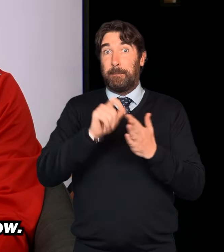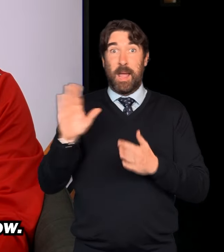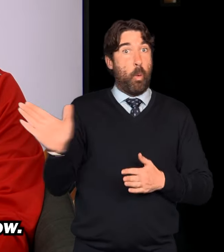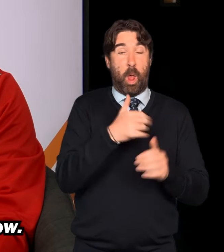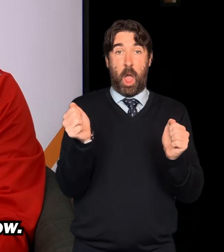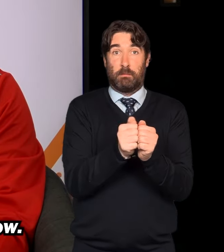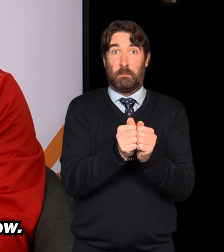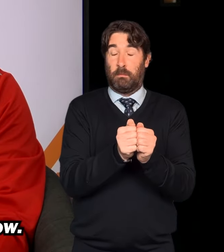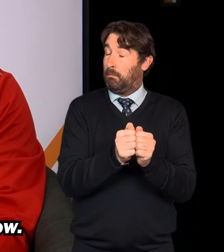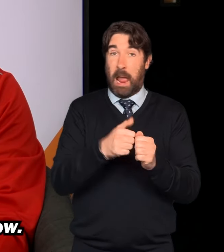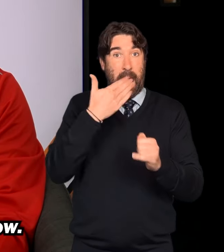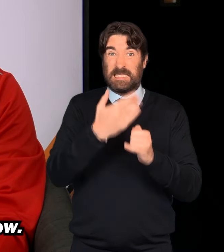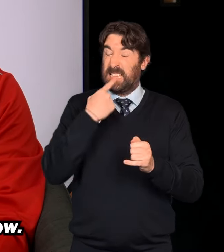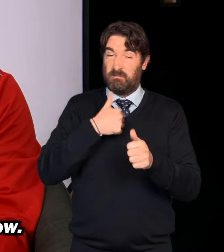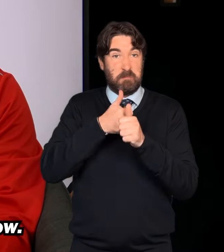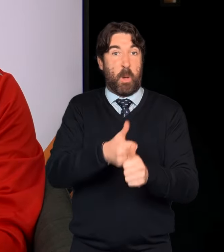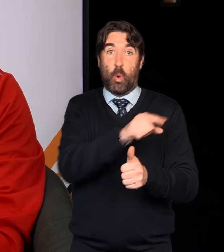with us. So the fact that,